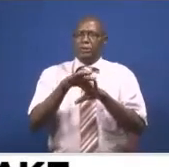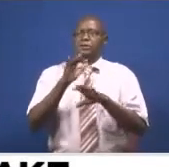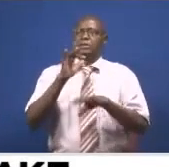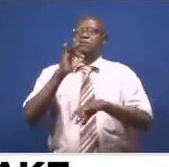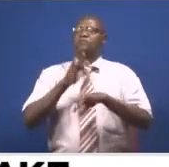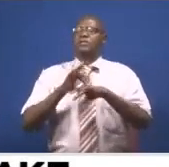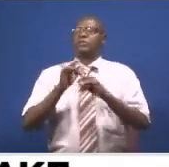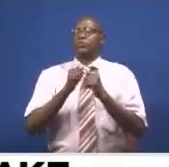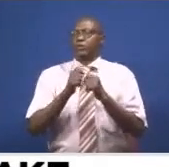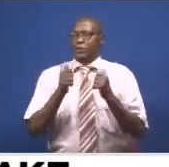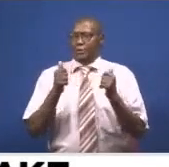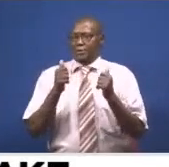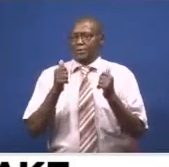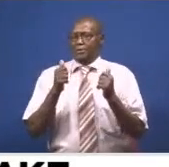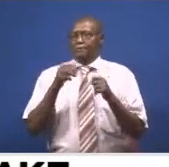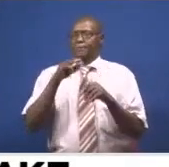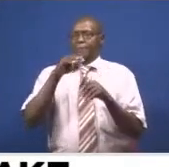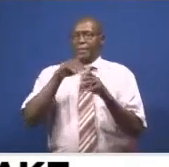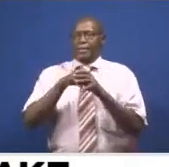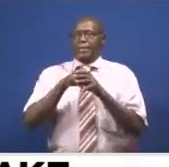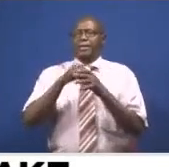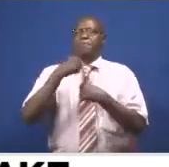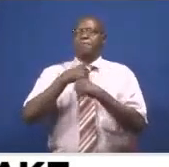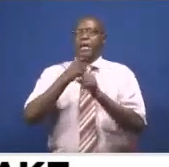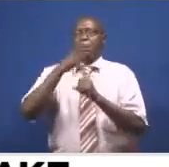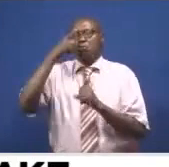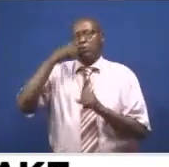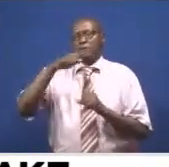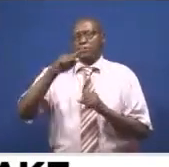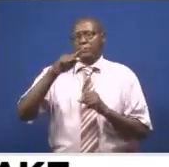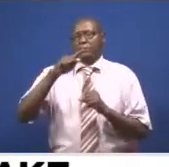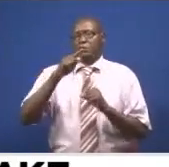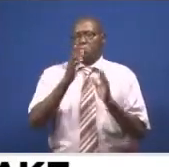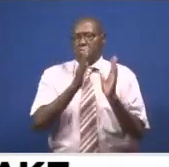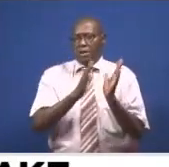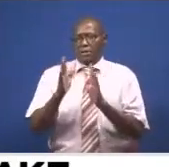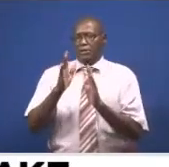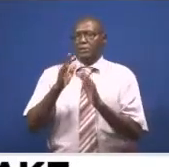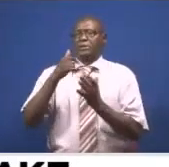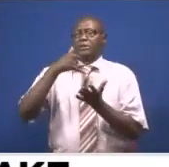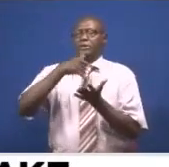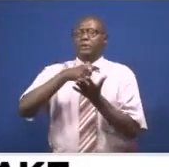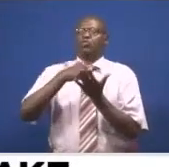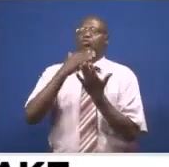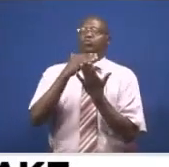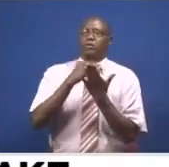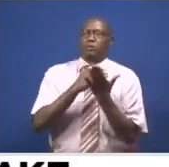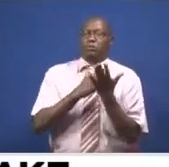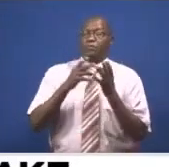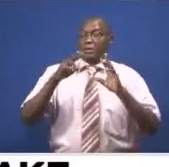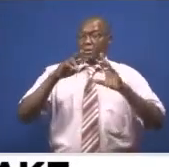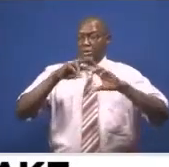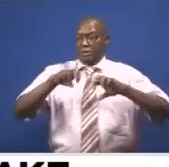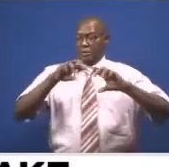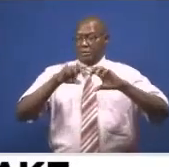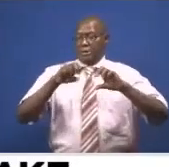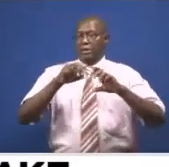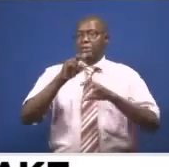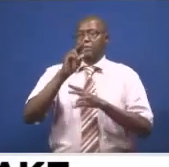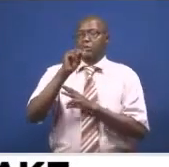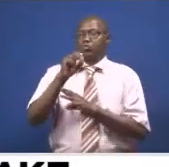effectively in policies, plans, and programs. Research on nuclear energy has